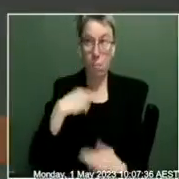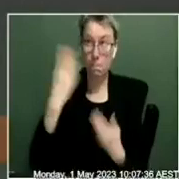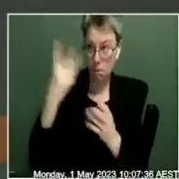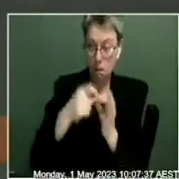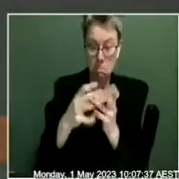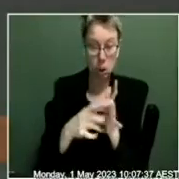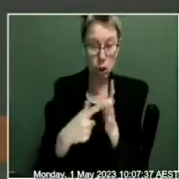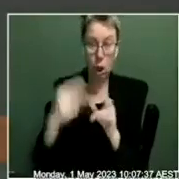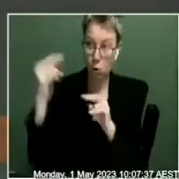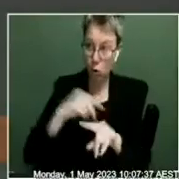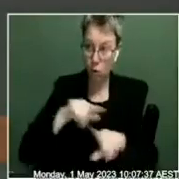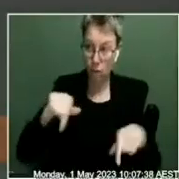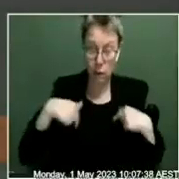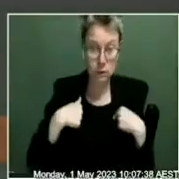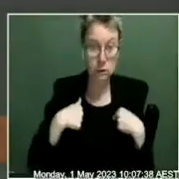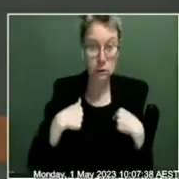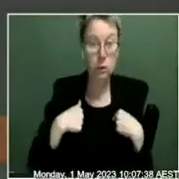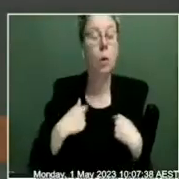Hunter.